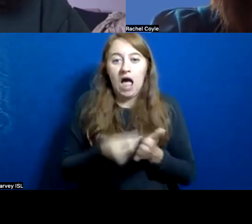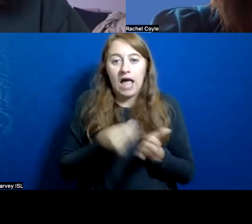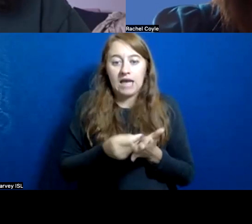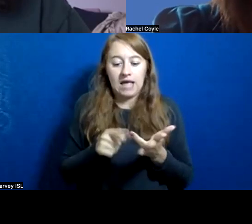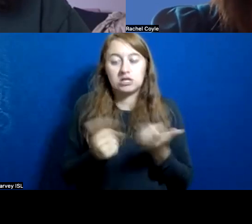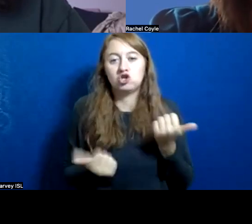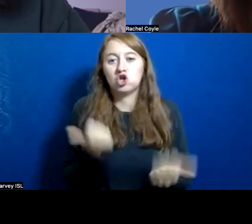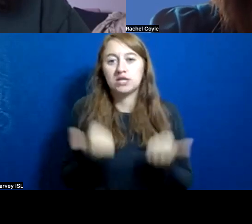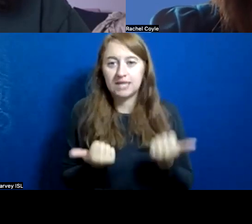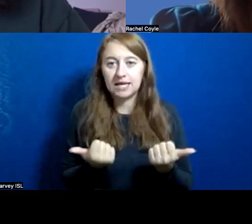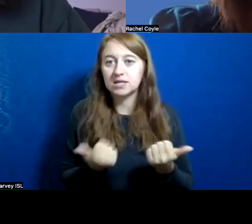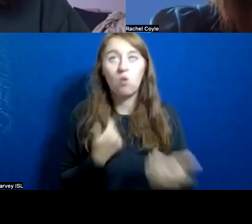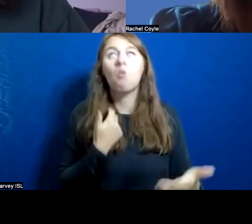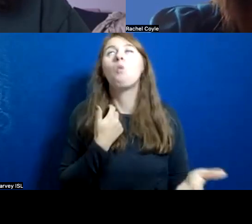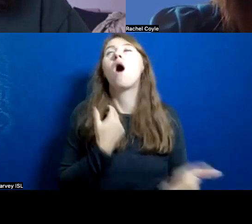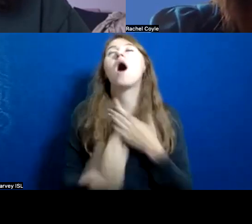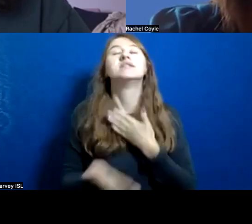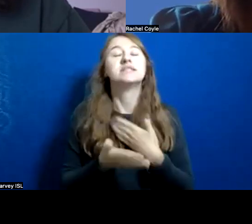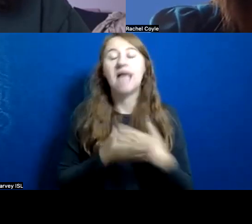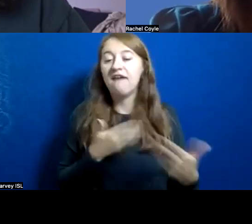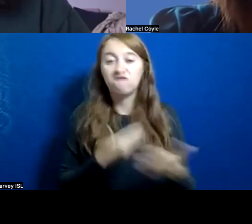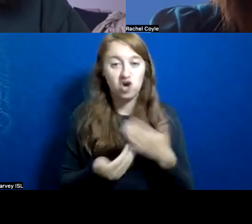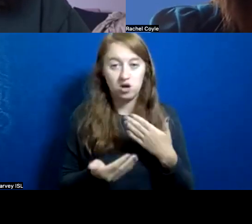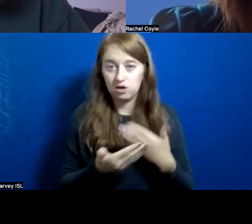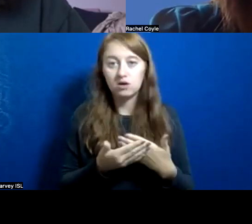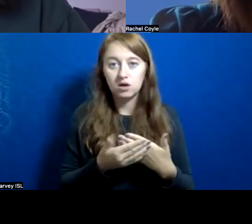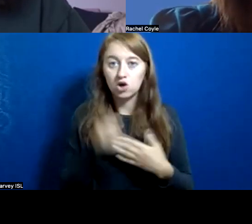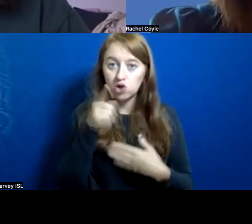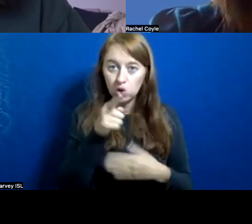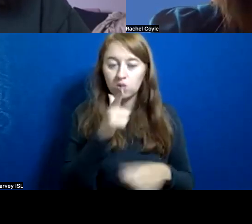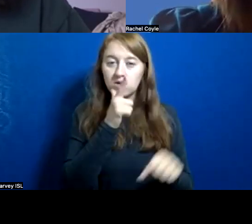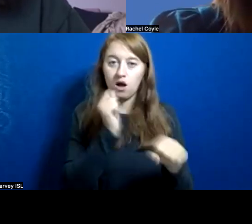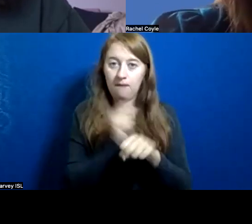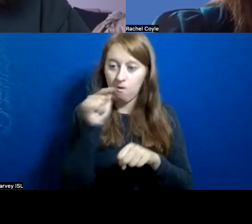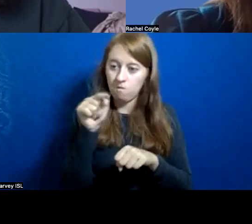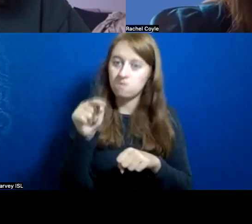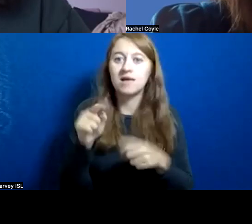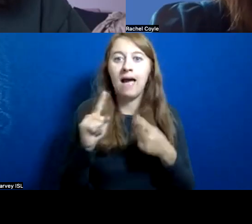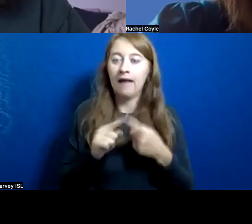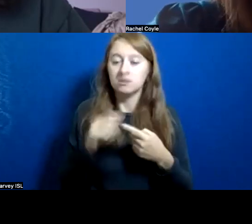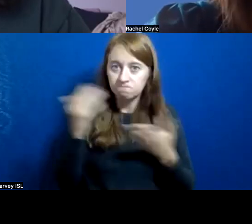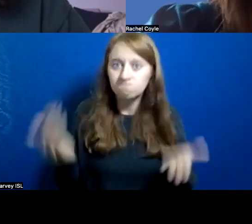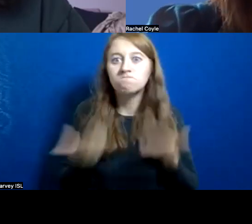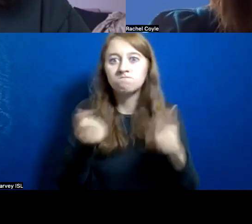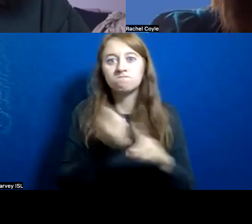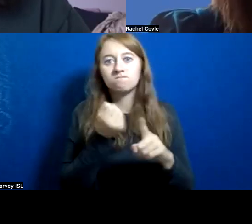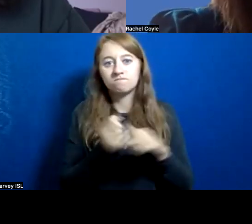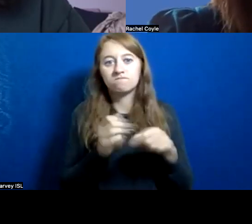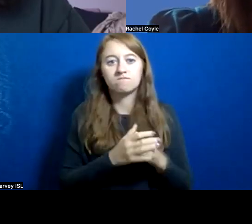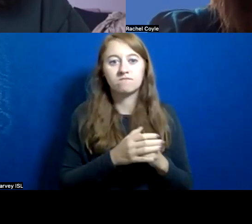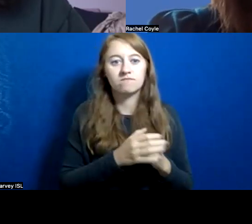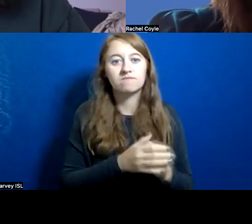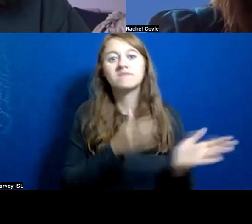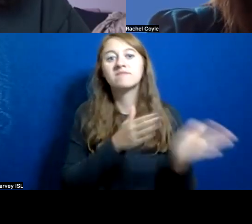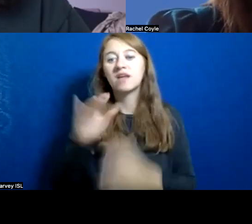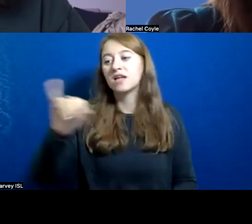justice, whatever the case may be. You go and you talk about it and run with it. 100%. That's great advice. Thanks, Katie. Jéromine, I'll come over to you